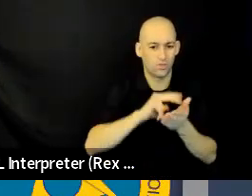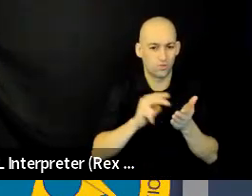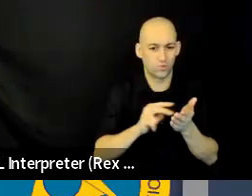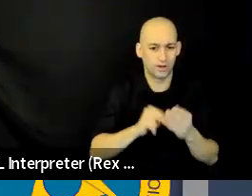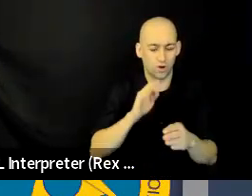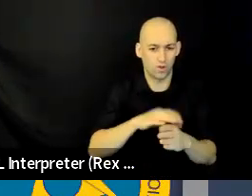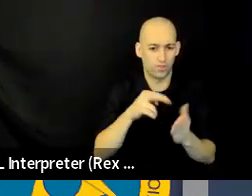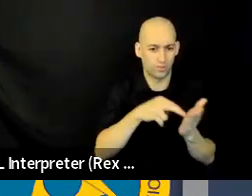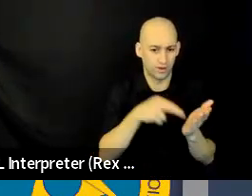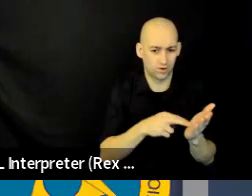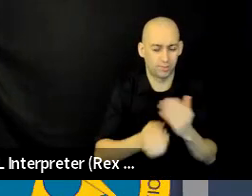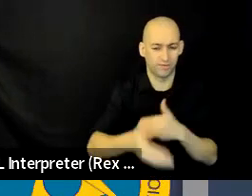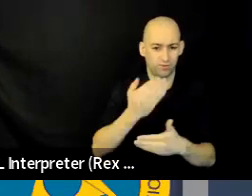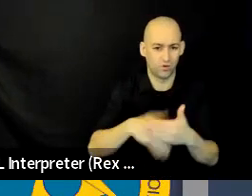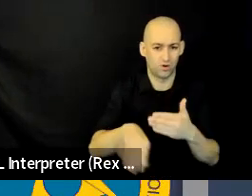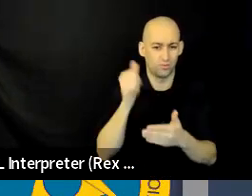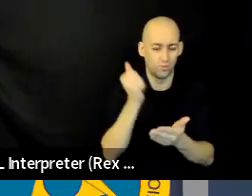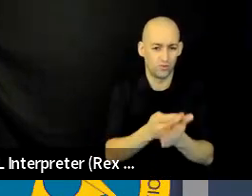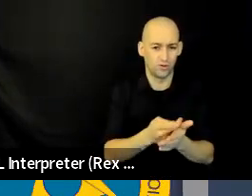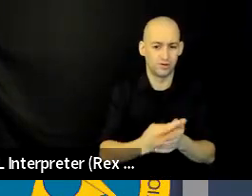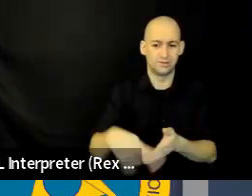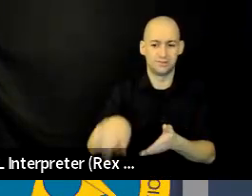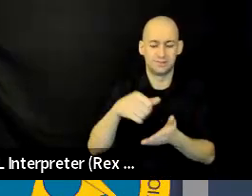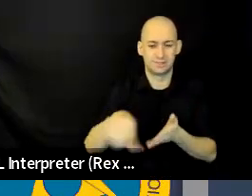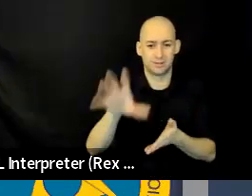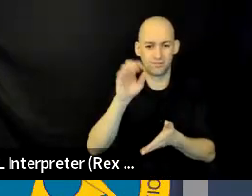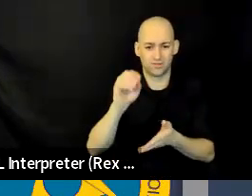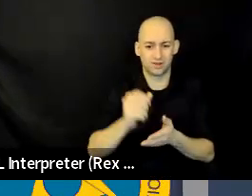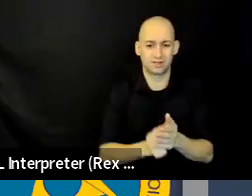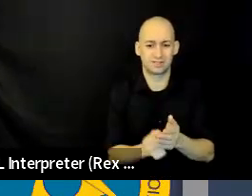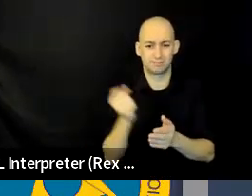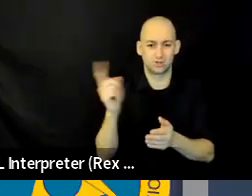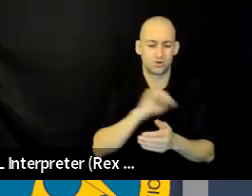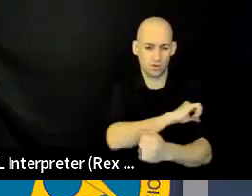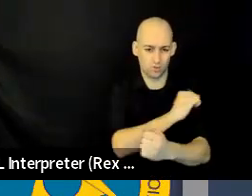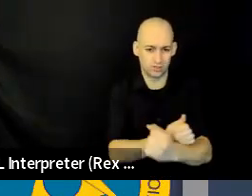approval. For tab 50, the expenditure authorization number for